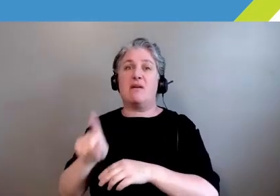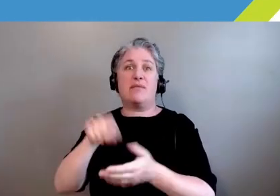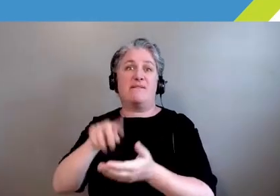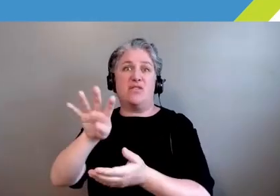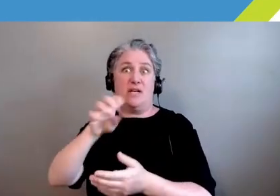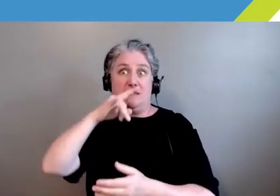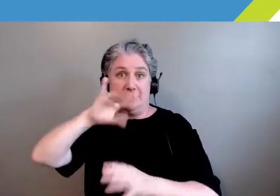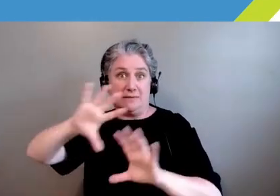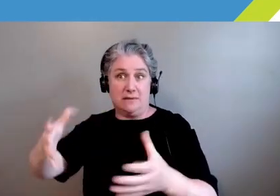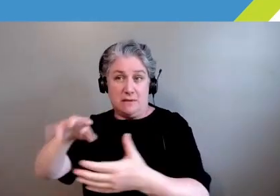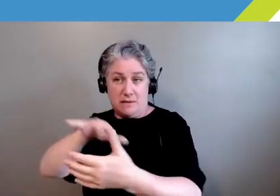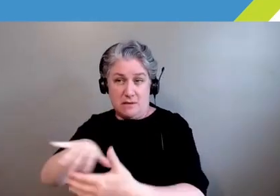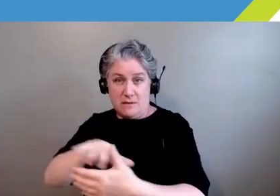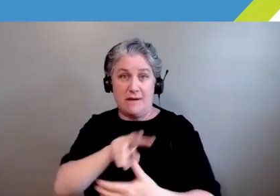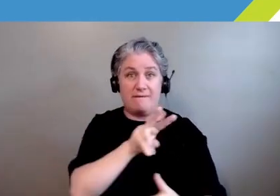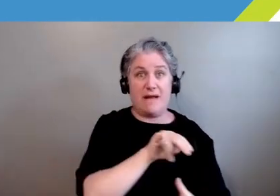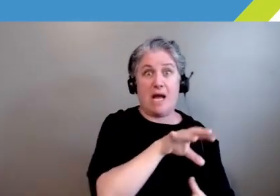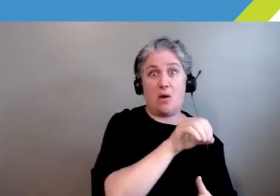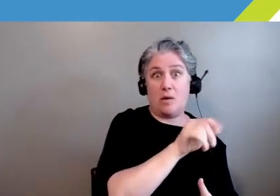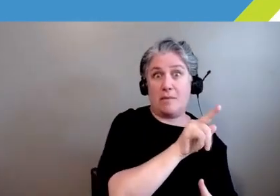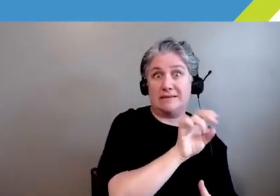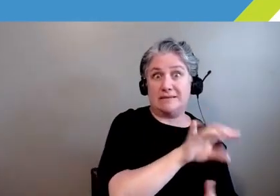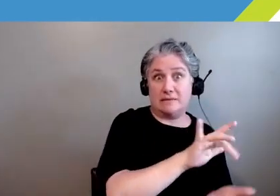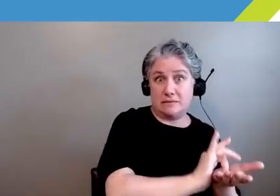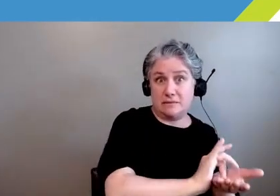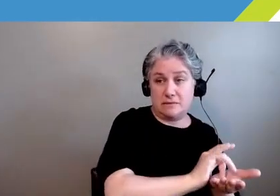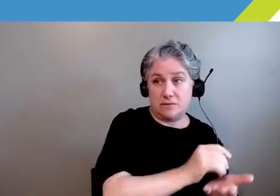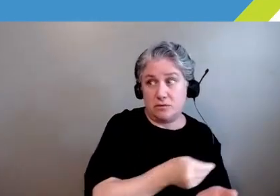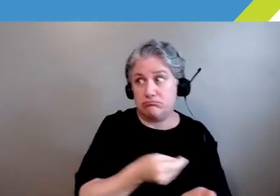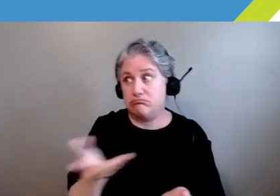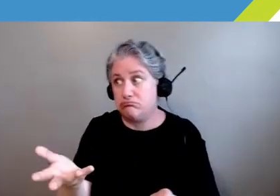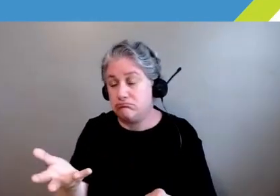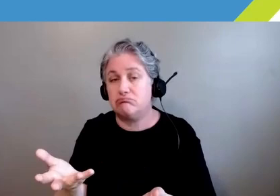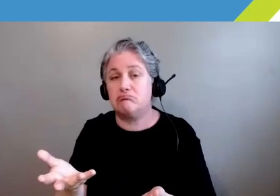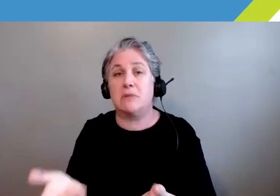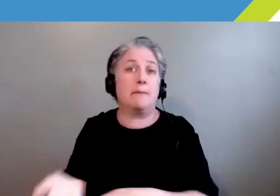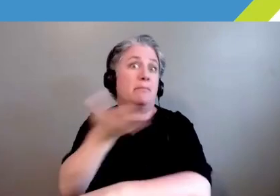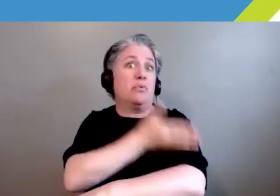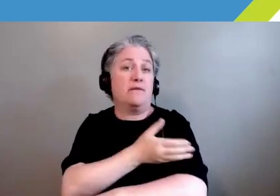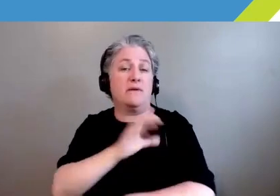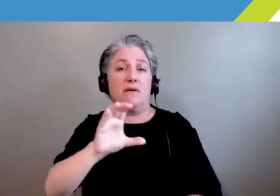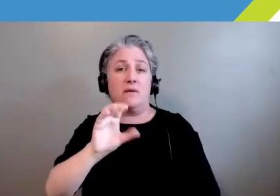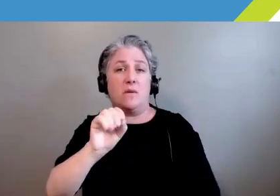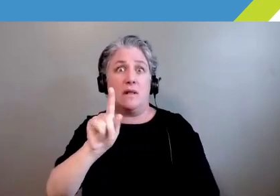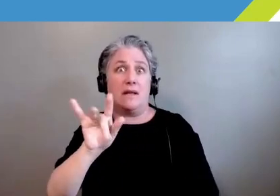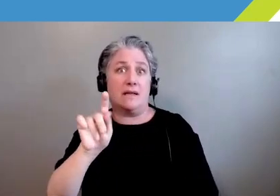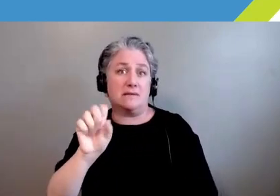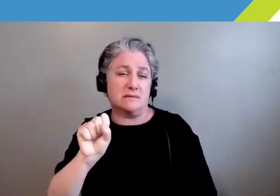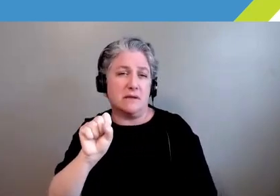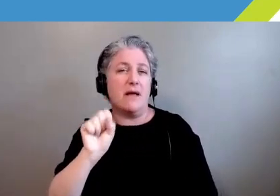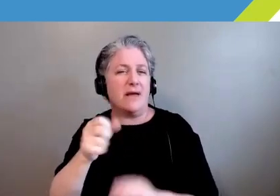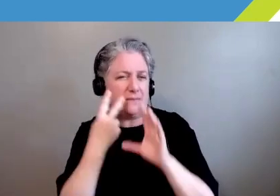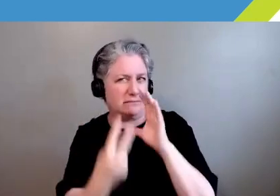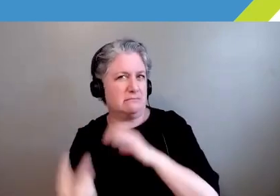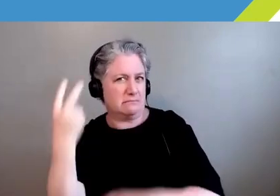1,400 kids to look at using vancomycin for improving the colitis in patients with PSC. This is all retrospective again, but essentially